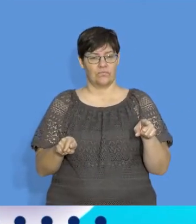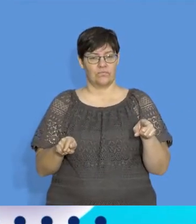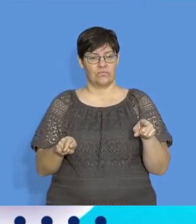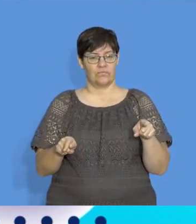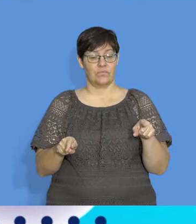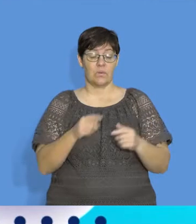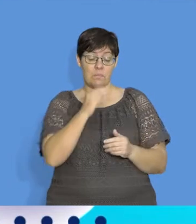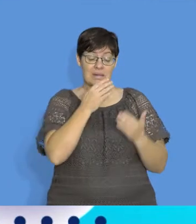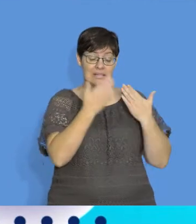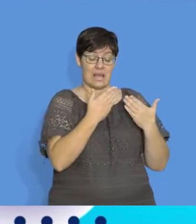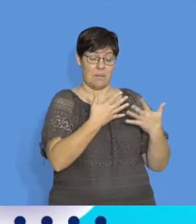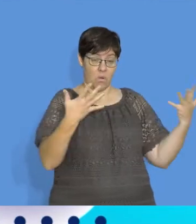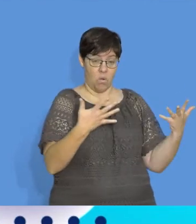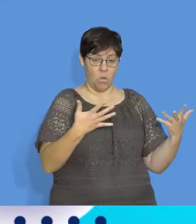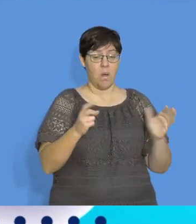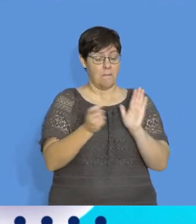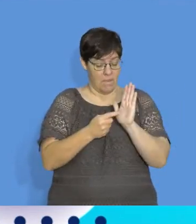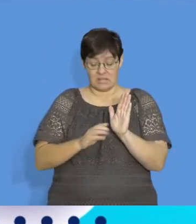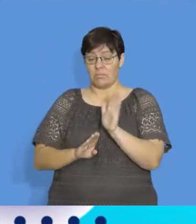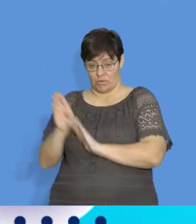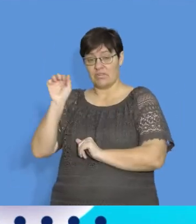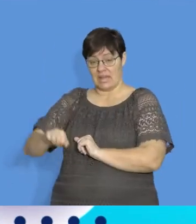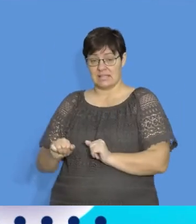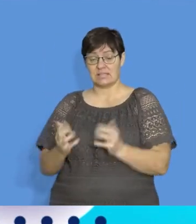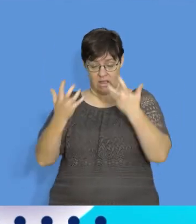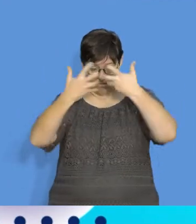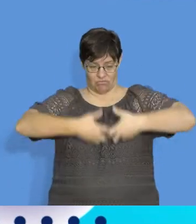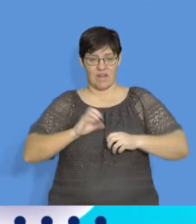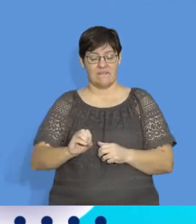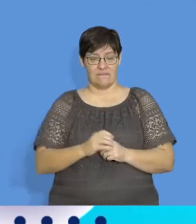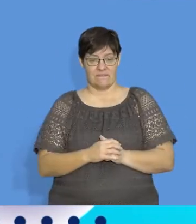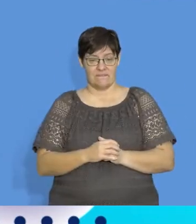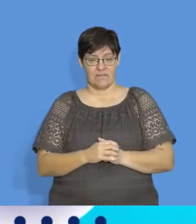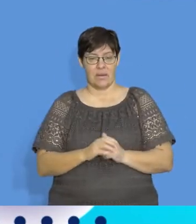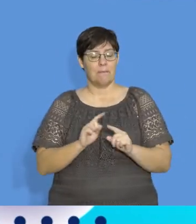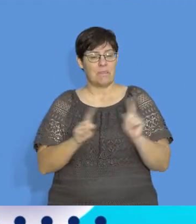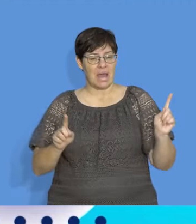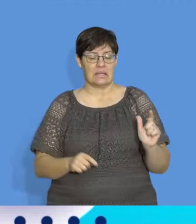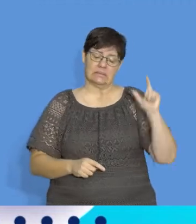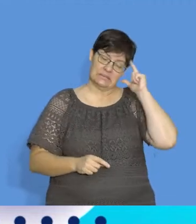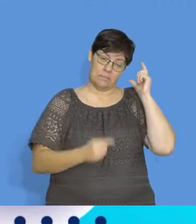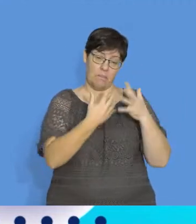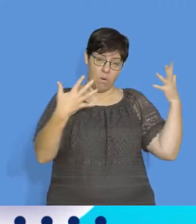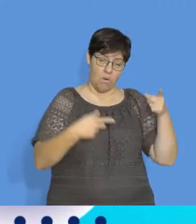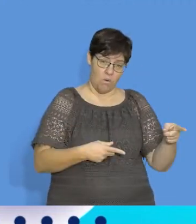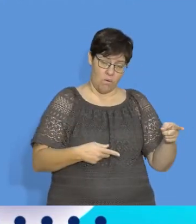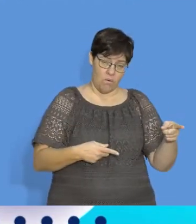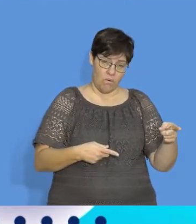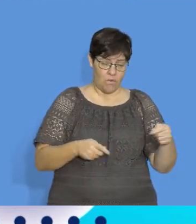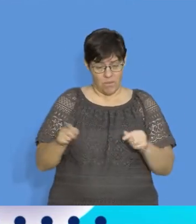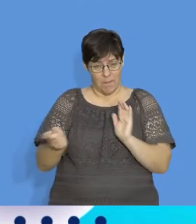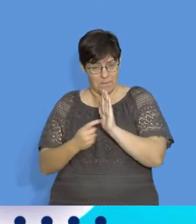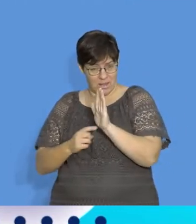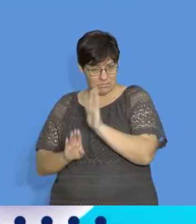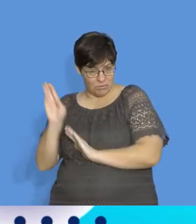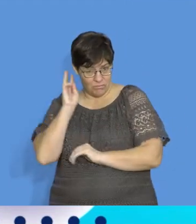More hours I study my maths, marks will improve. There is an association. But the more I sleep,